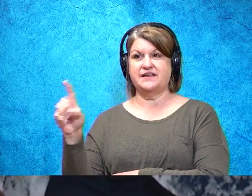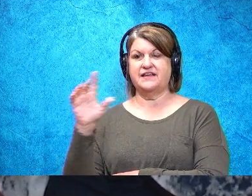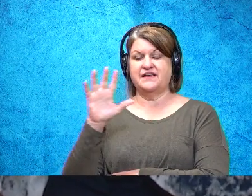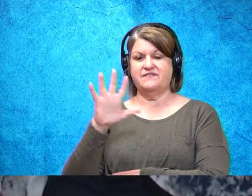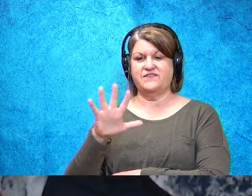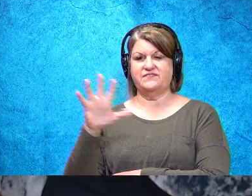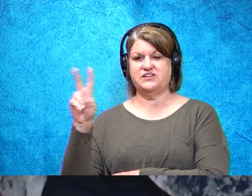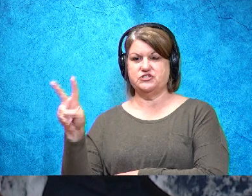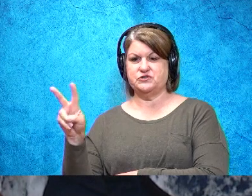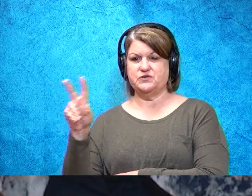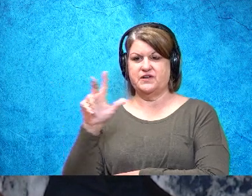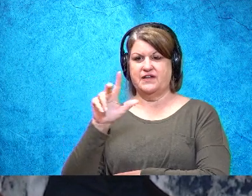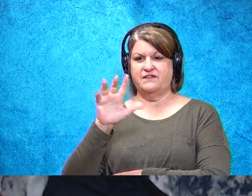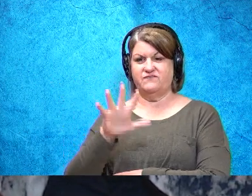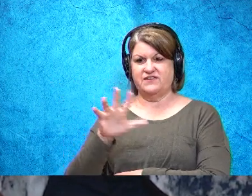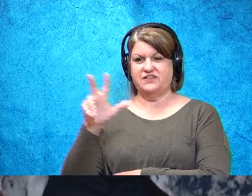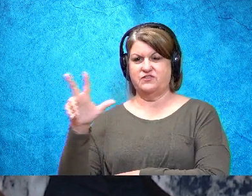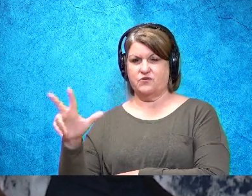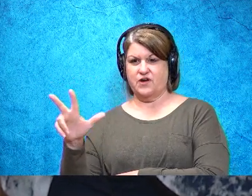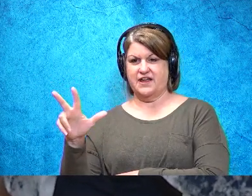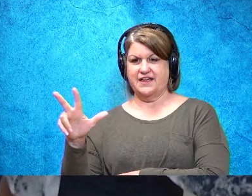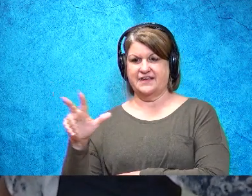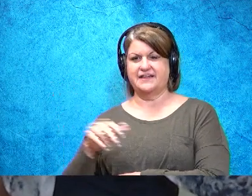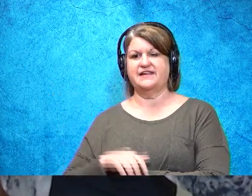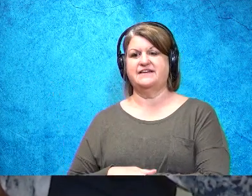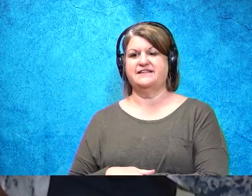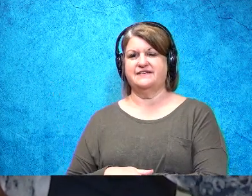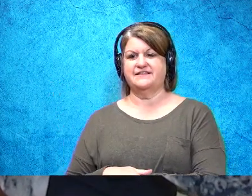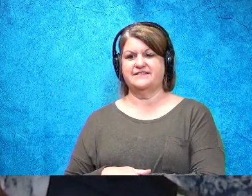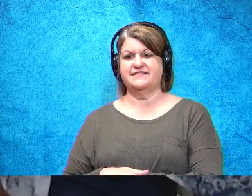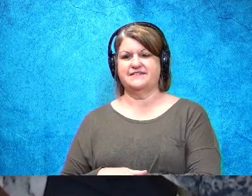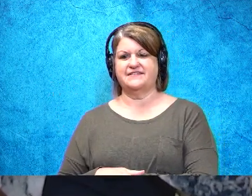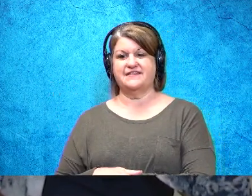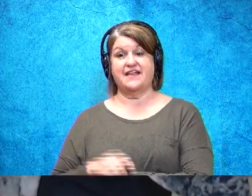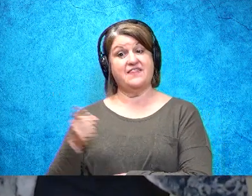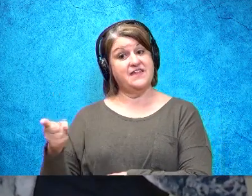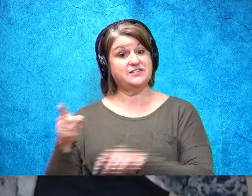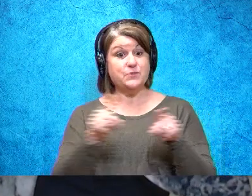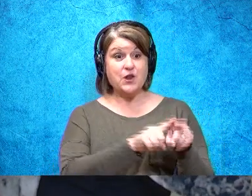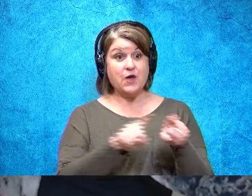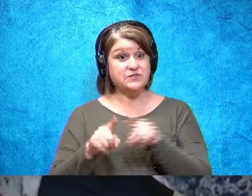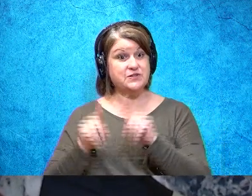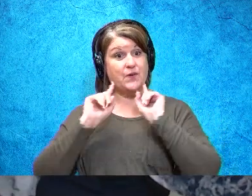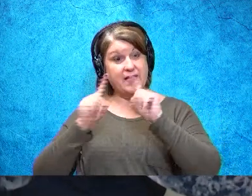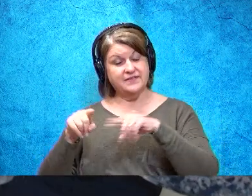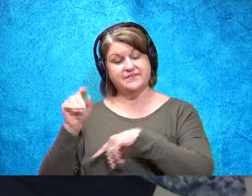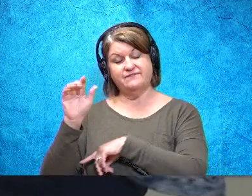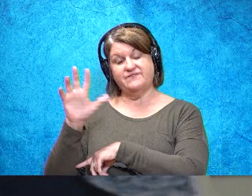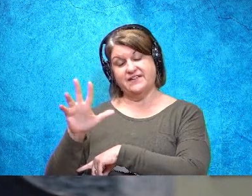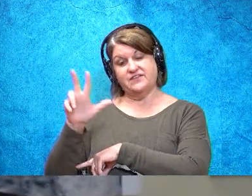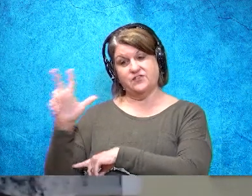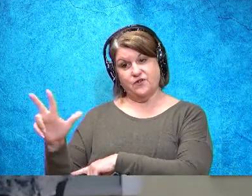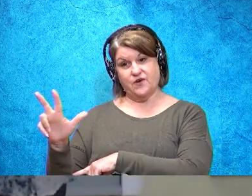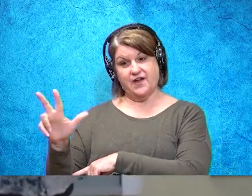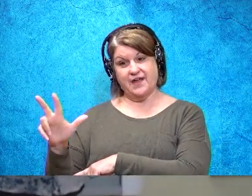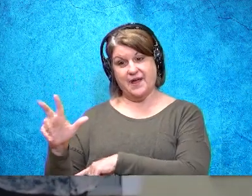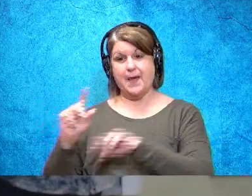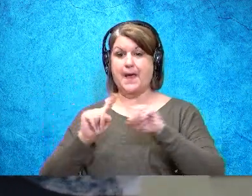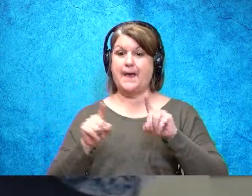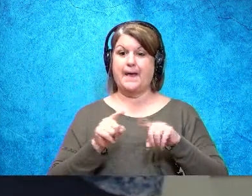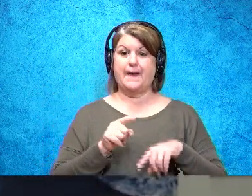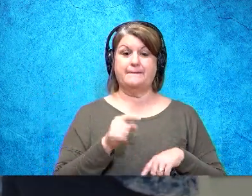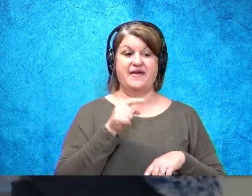51, 52, 53. This one also was 53, but this